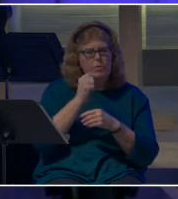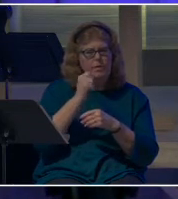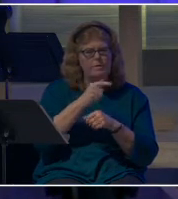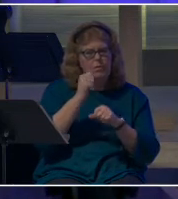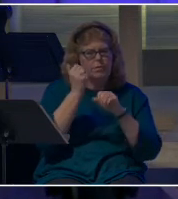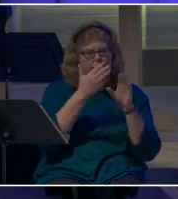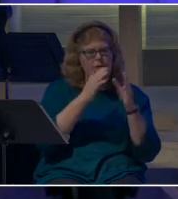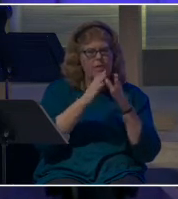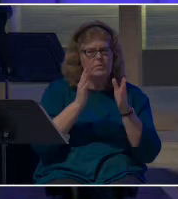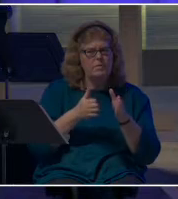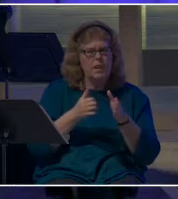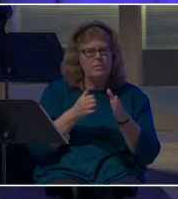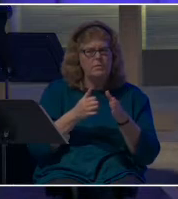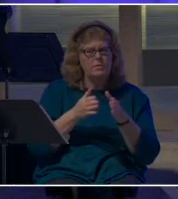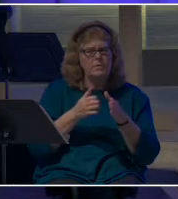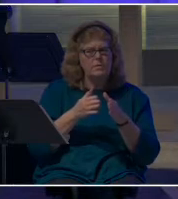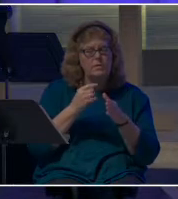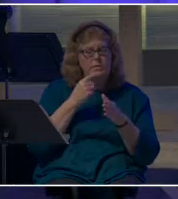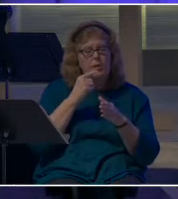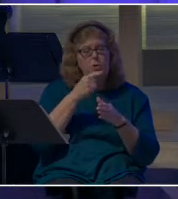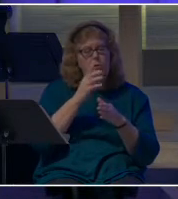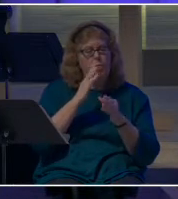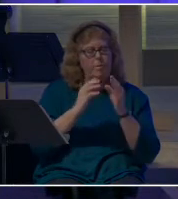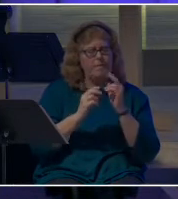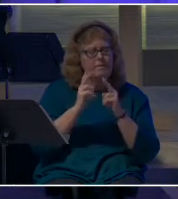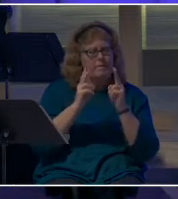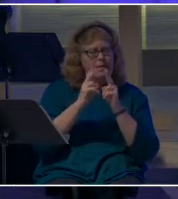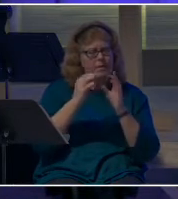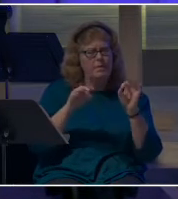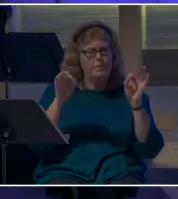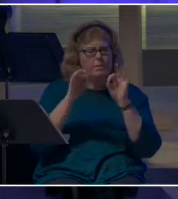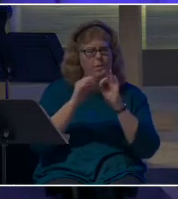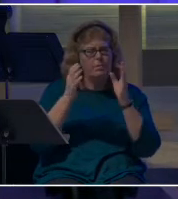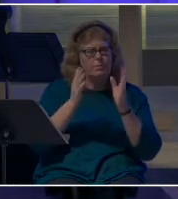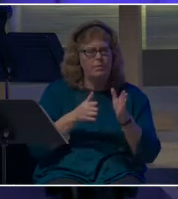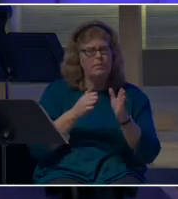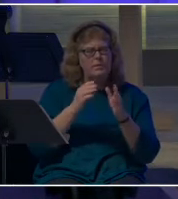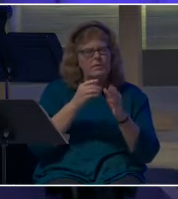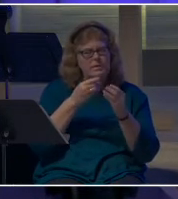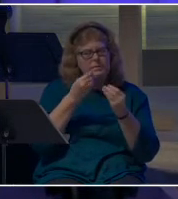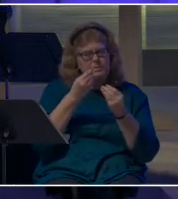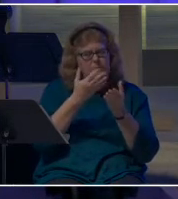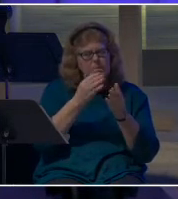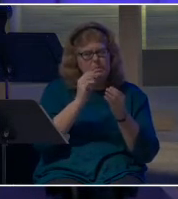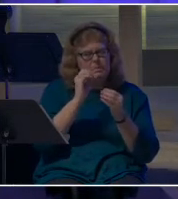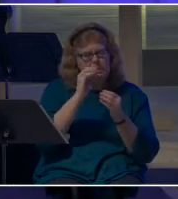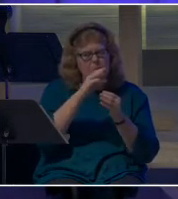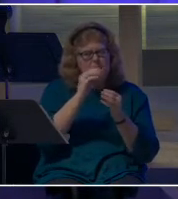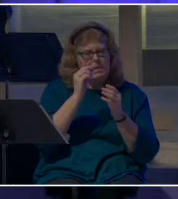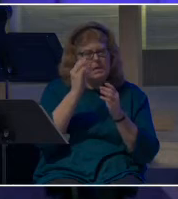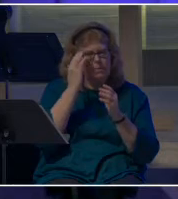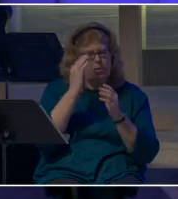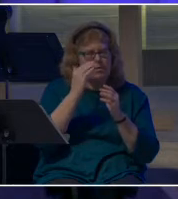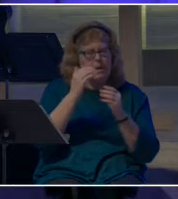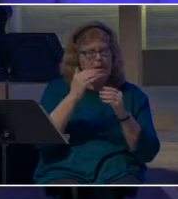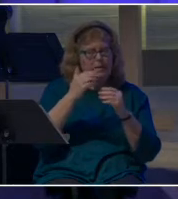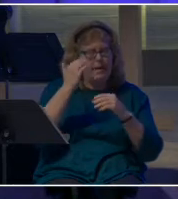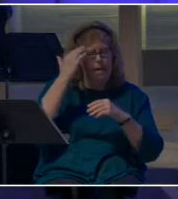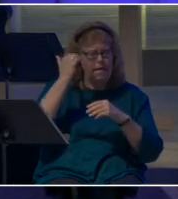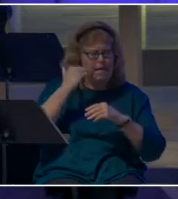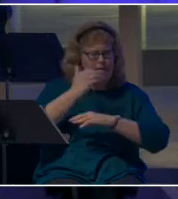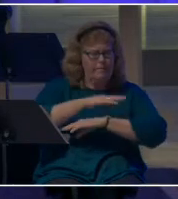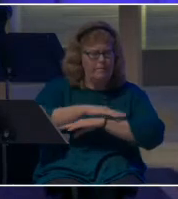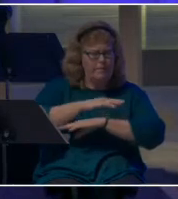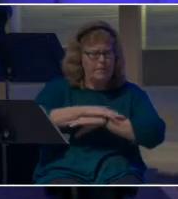father's house?" Saying you're going to be this most important person. He's alluding to it. When he gives him the position at the head of the table at